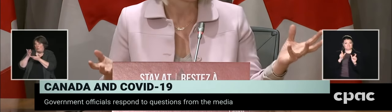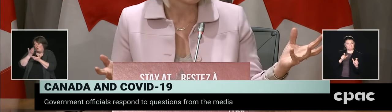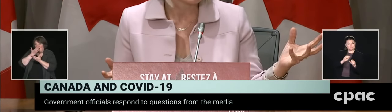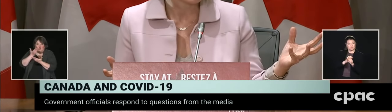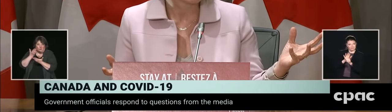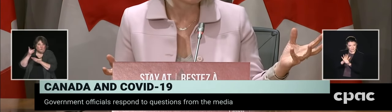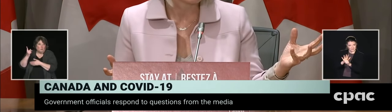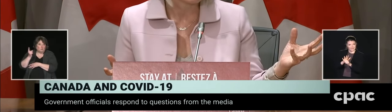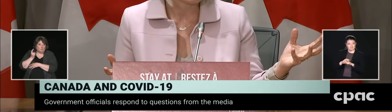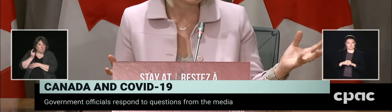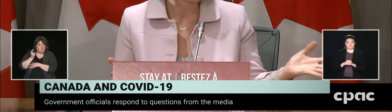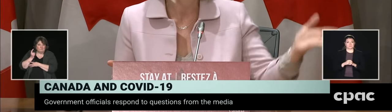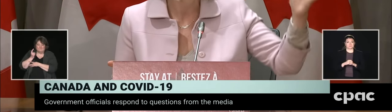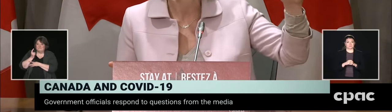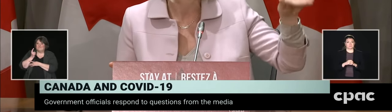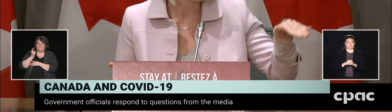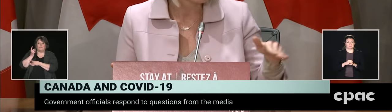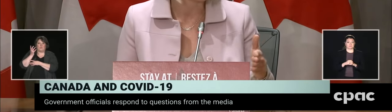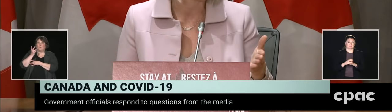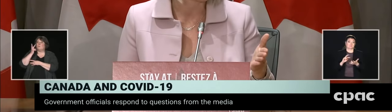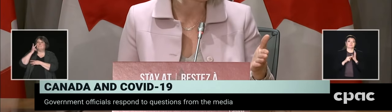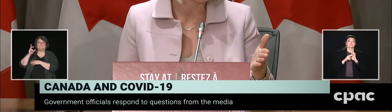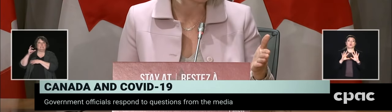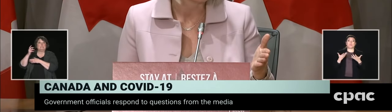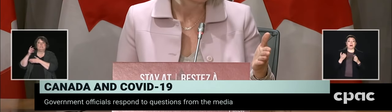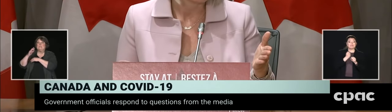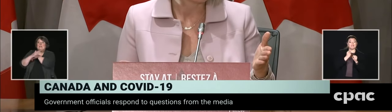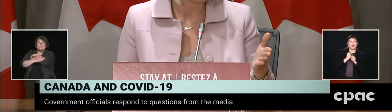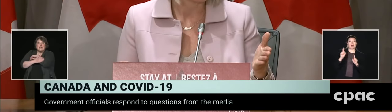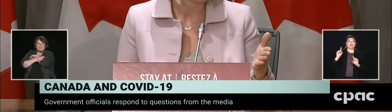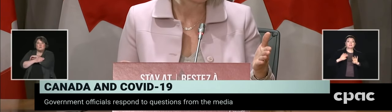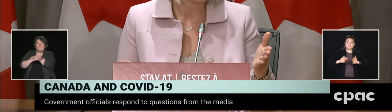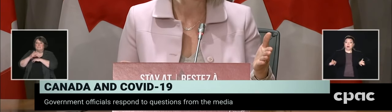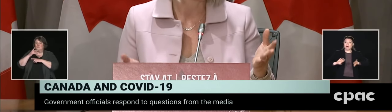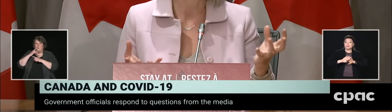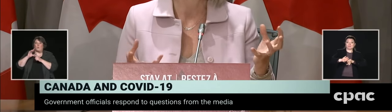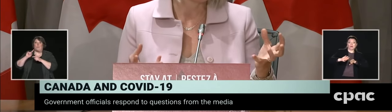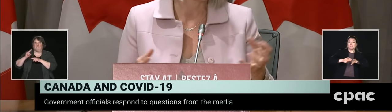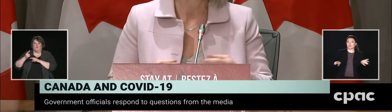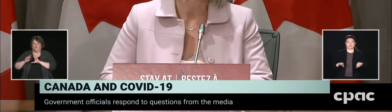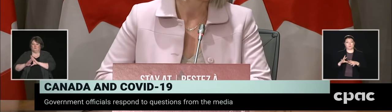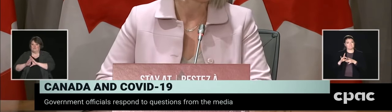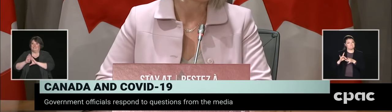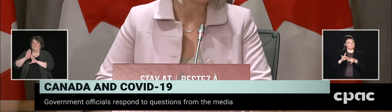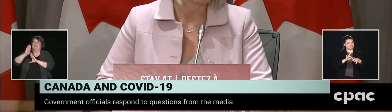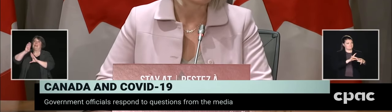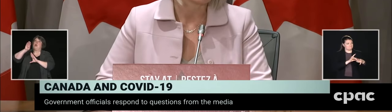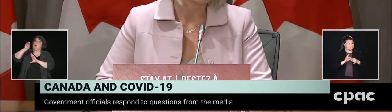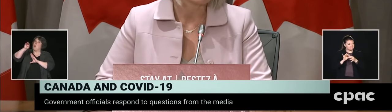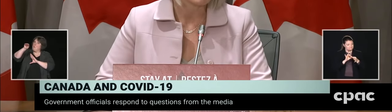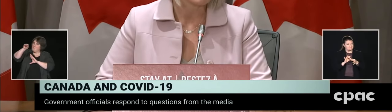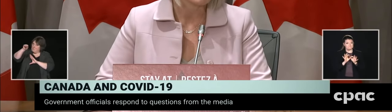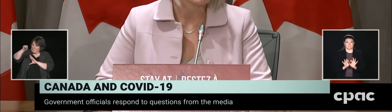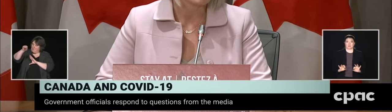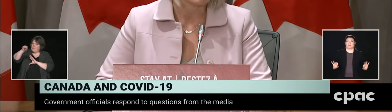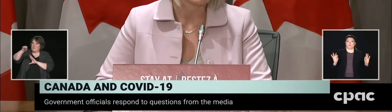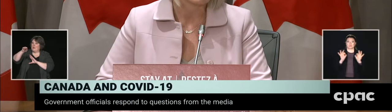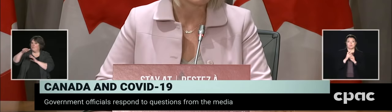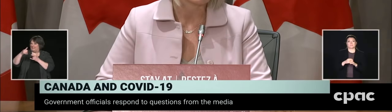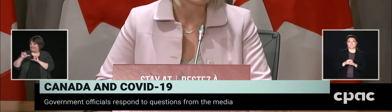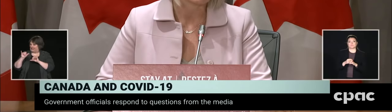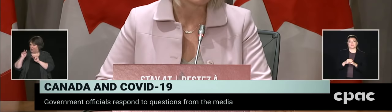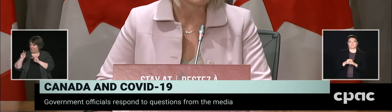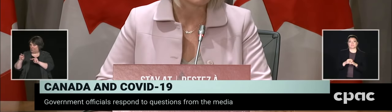we see in countries that have crested their first wave is that they have to keep a very close eye on new cases.